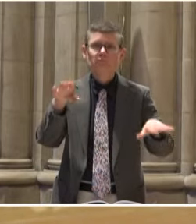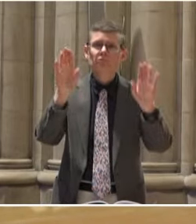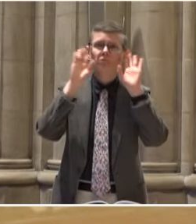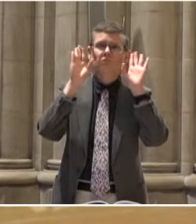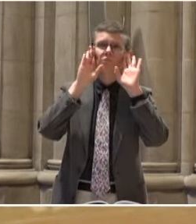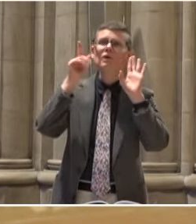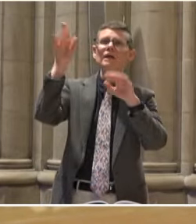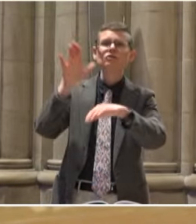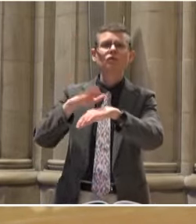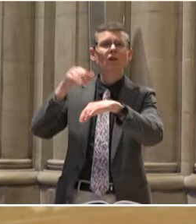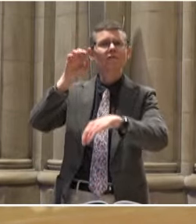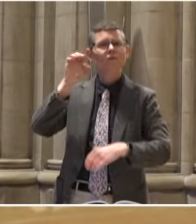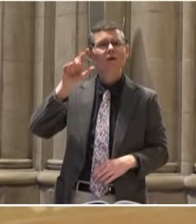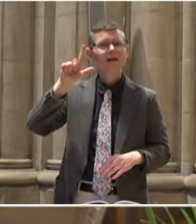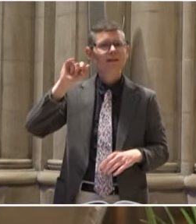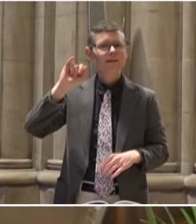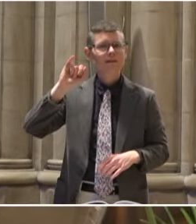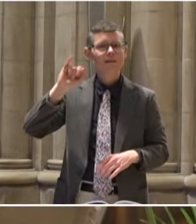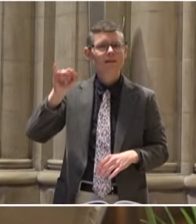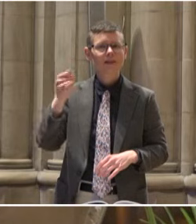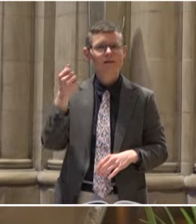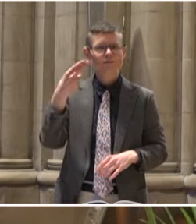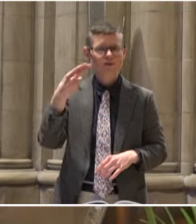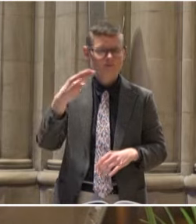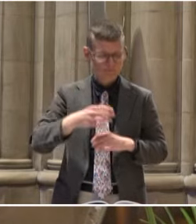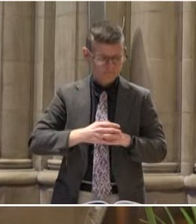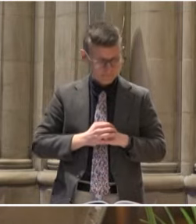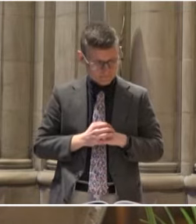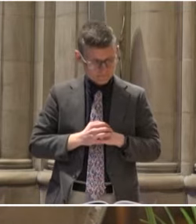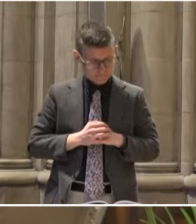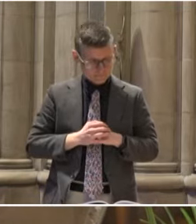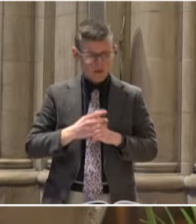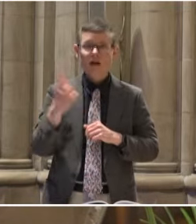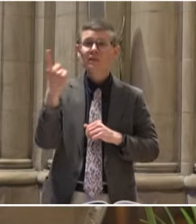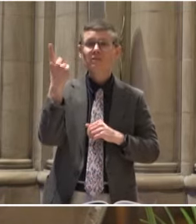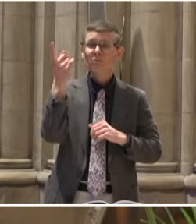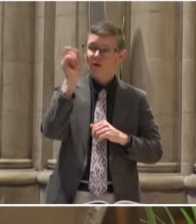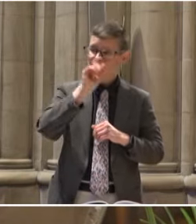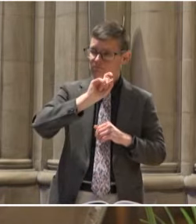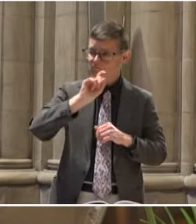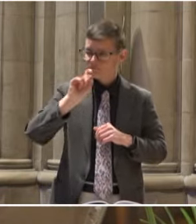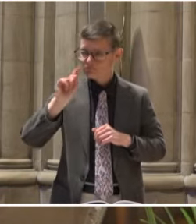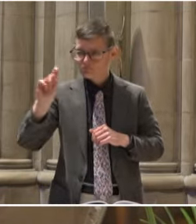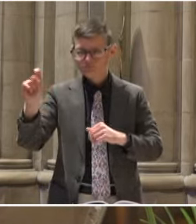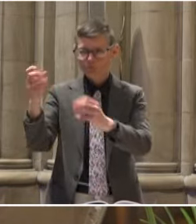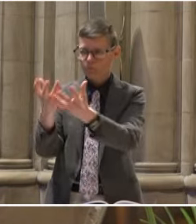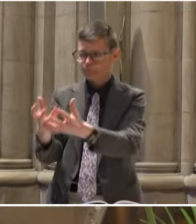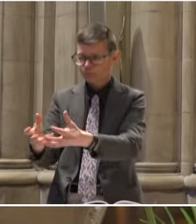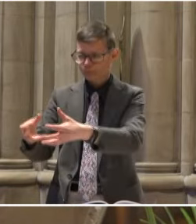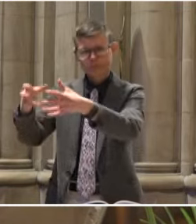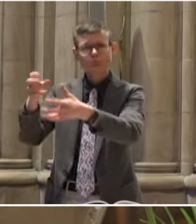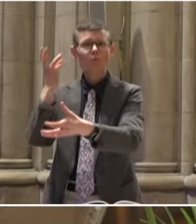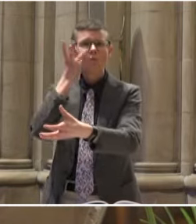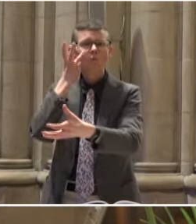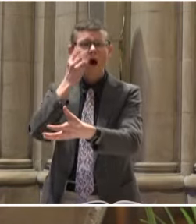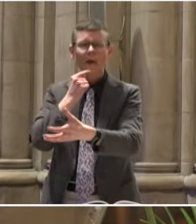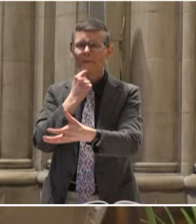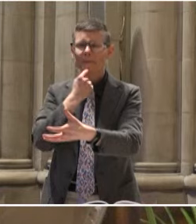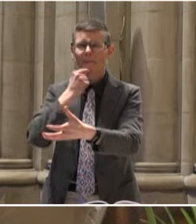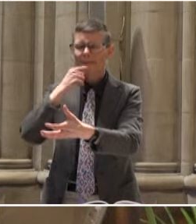for Elijah." And someone ran, filled a sponge with sour wine, put it